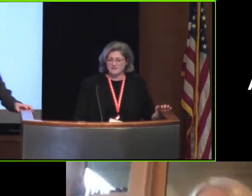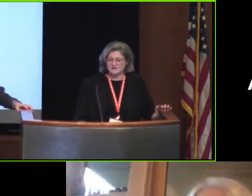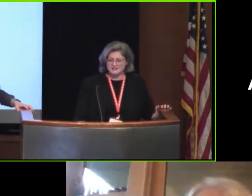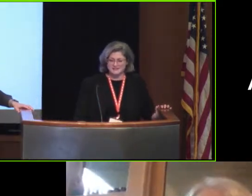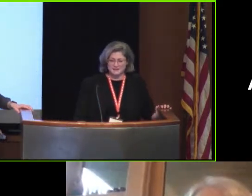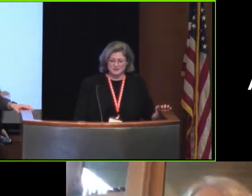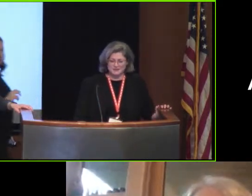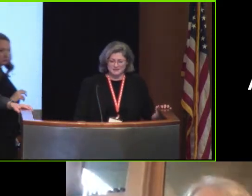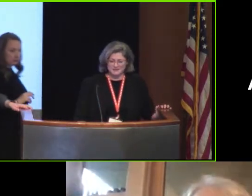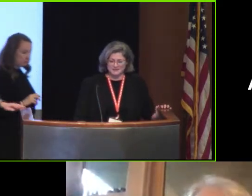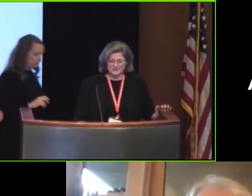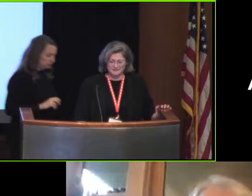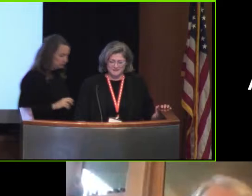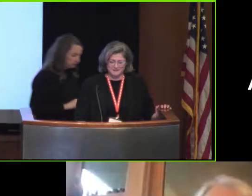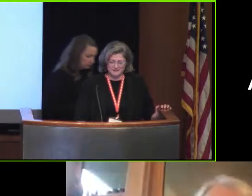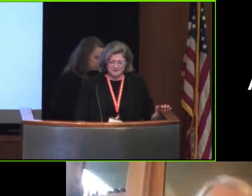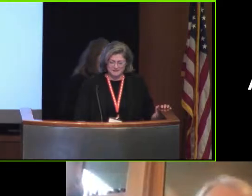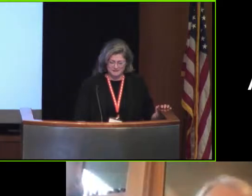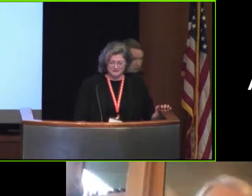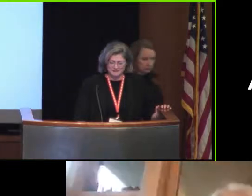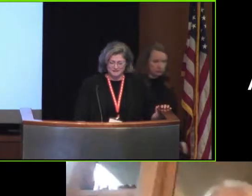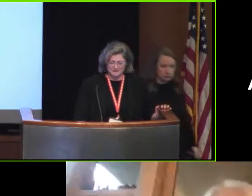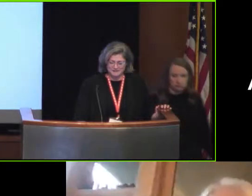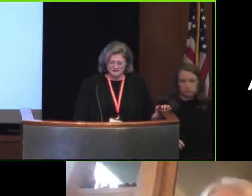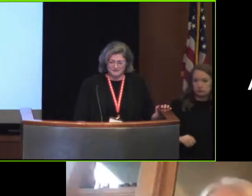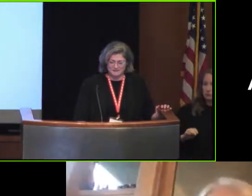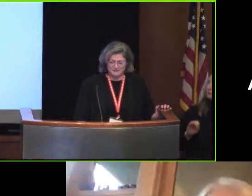I just had to stop sharing.